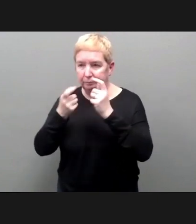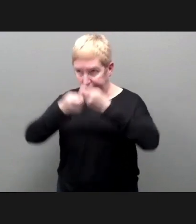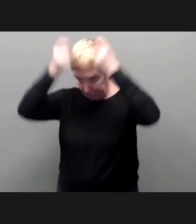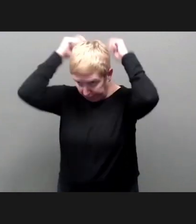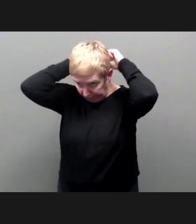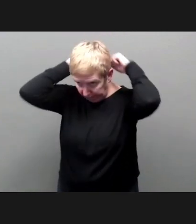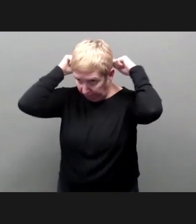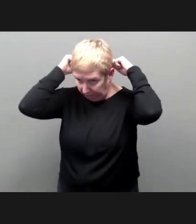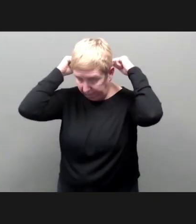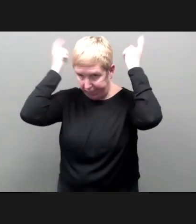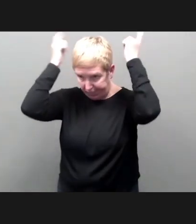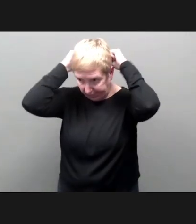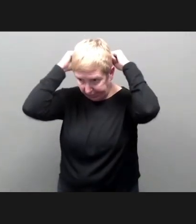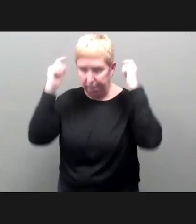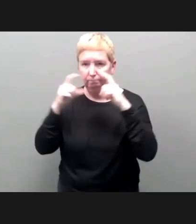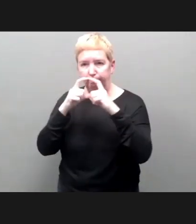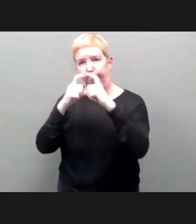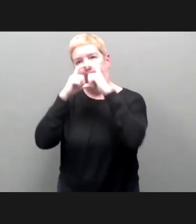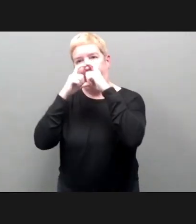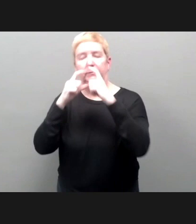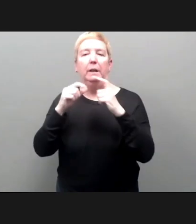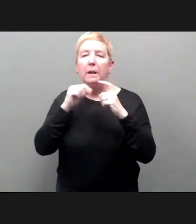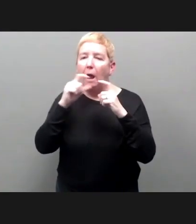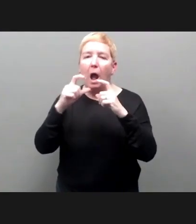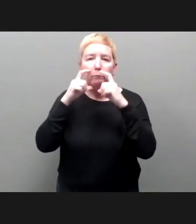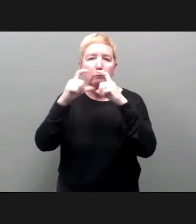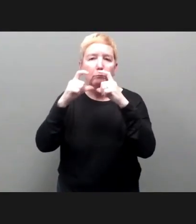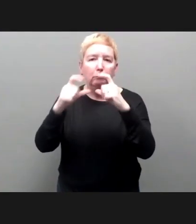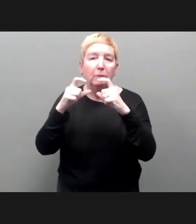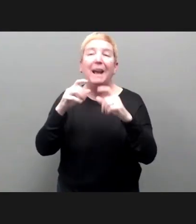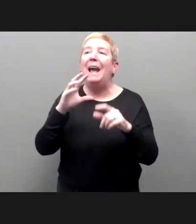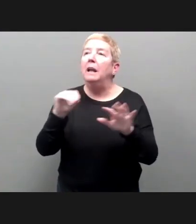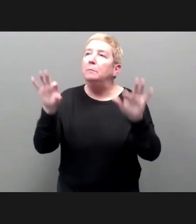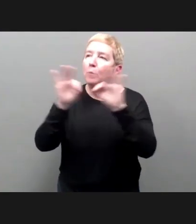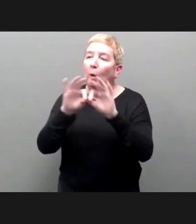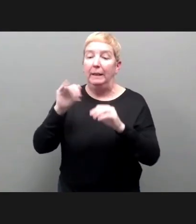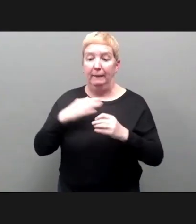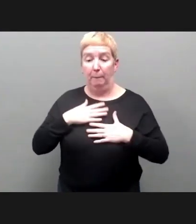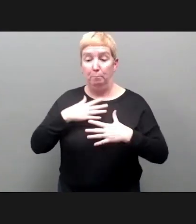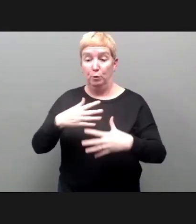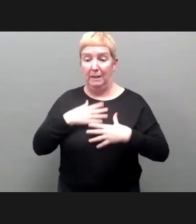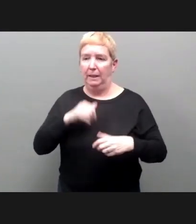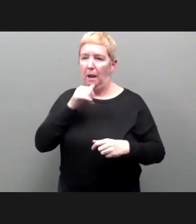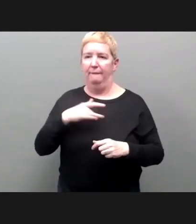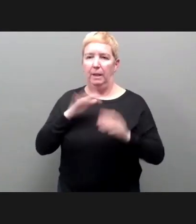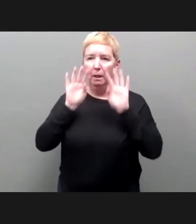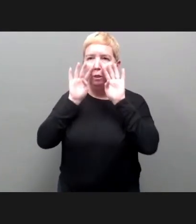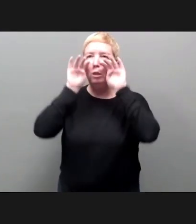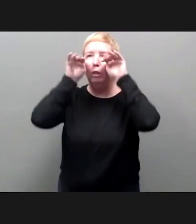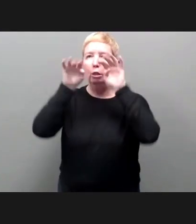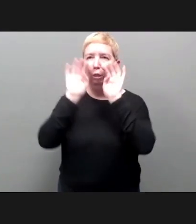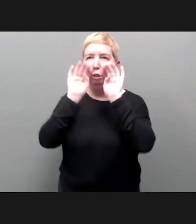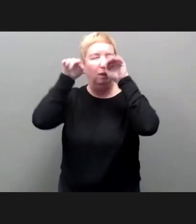is really snug, and when you're breathing through, that air doesn't go through it. So just wanted